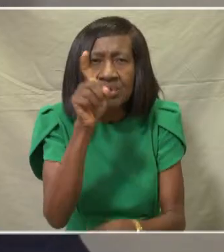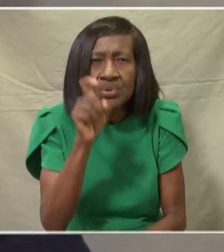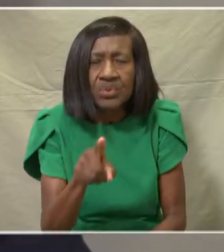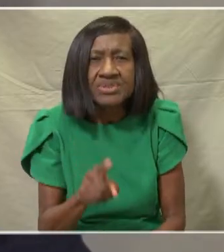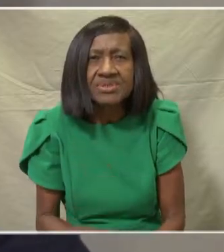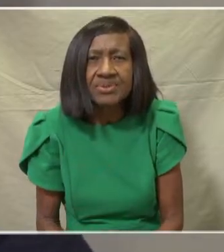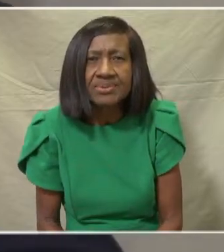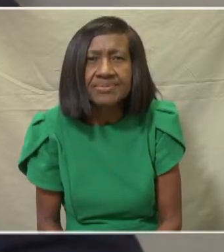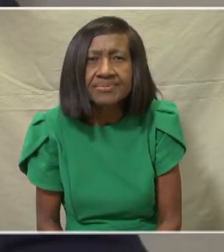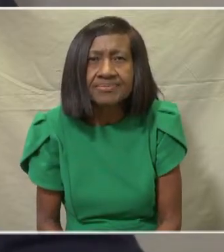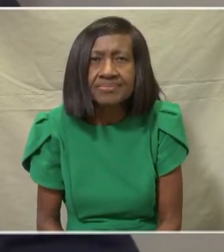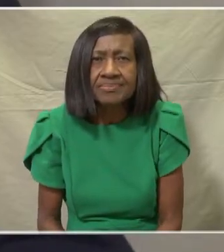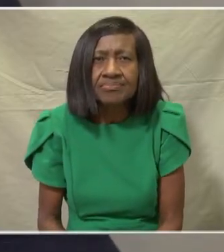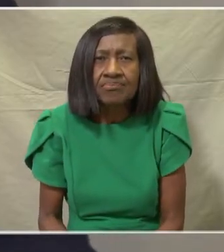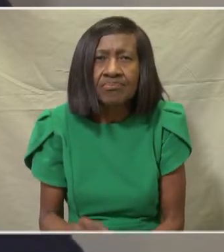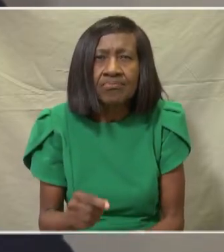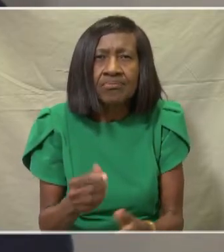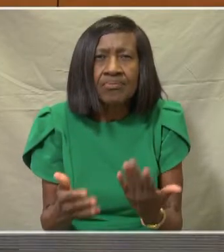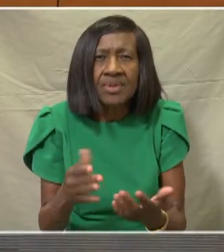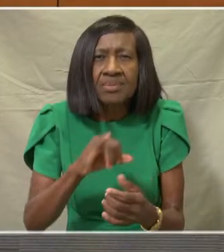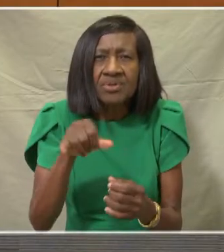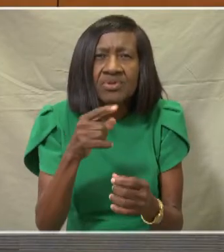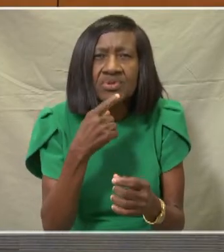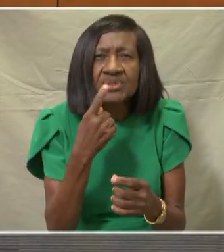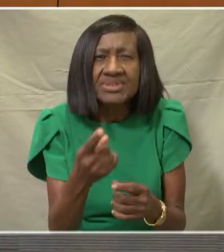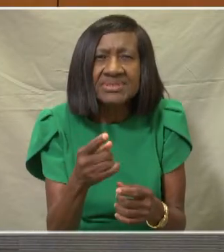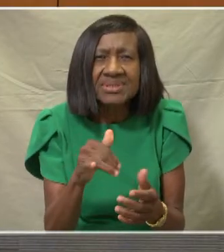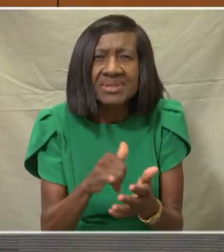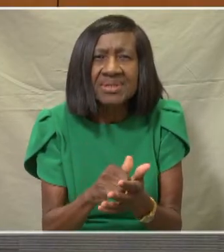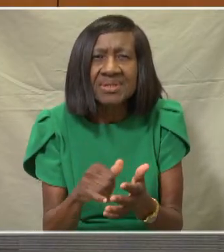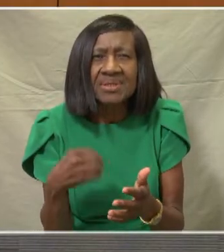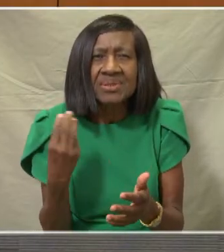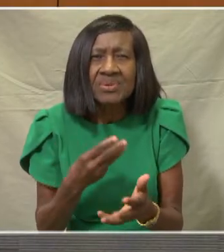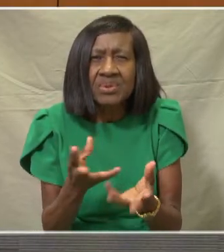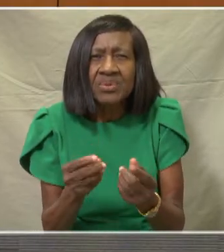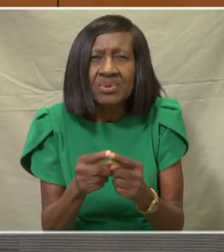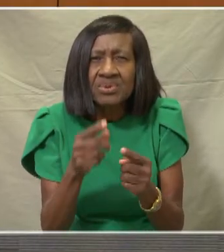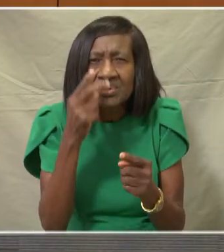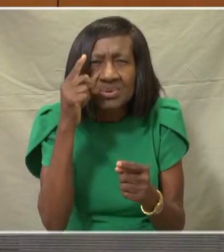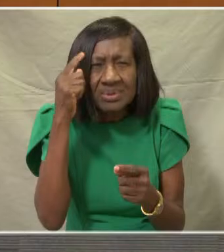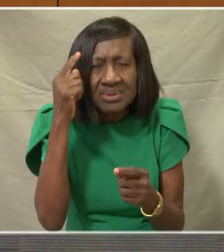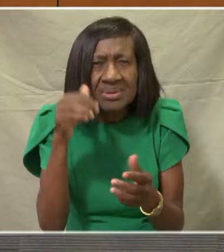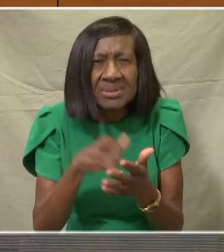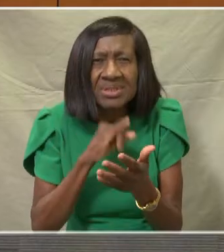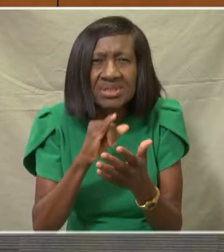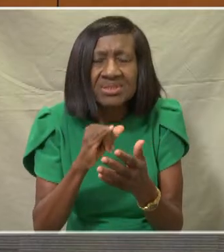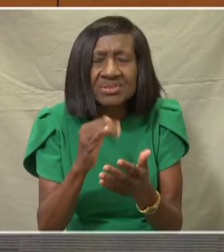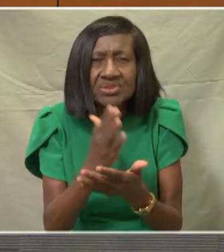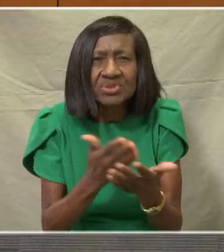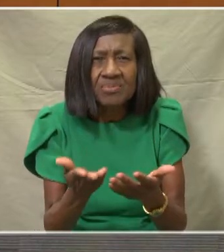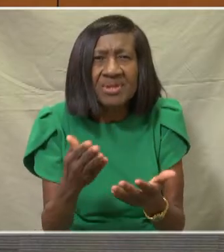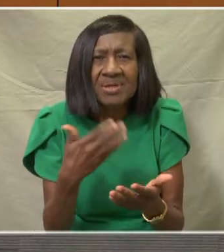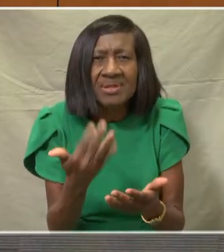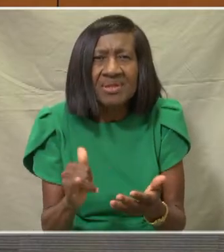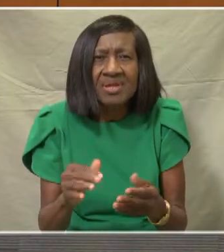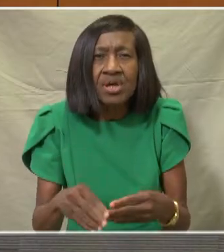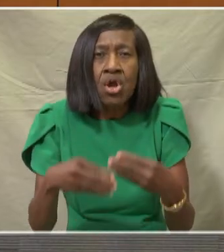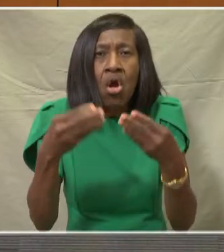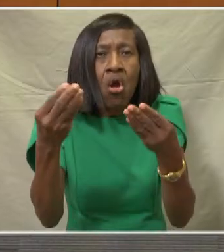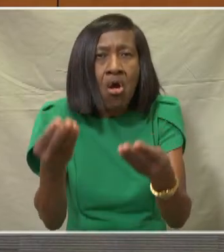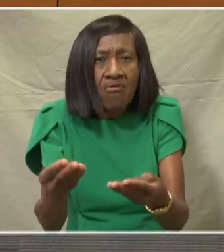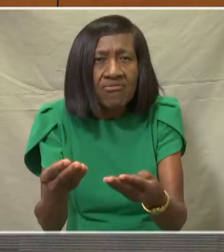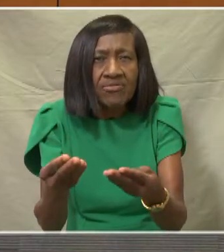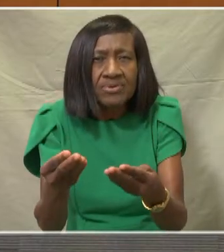answer? Thanks. Well, maybe just to say as well, we'd like to think it's something that we're offering as well to various